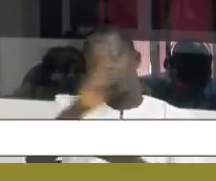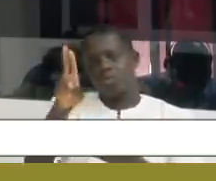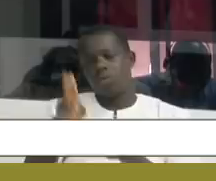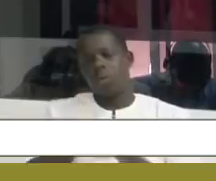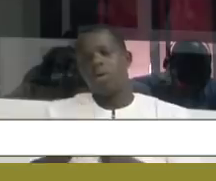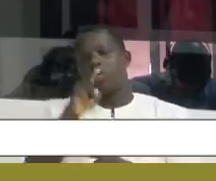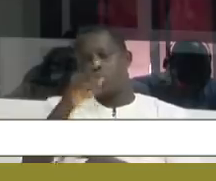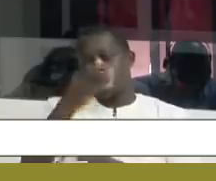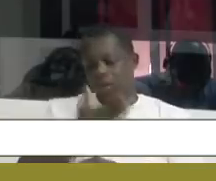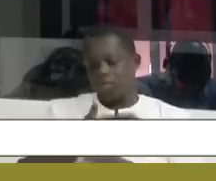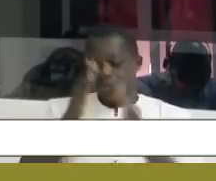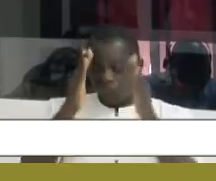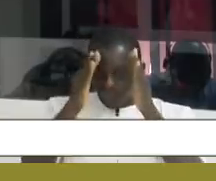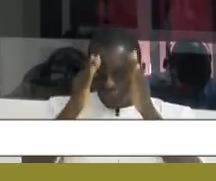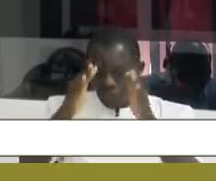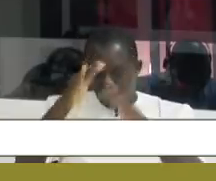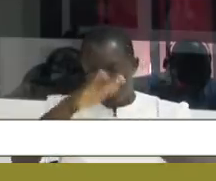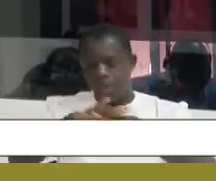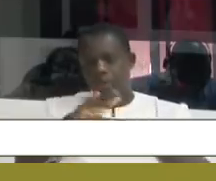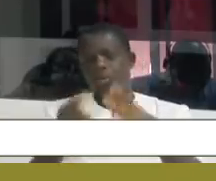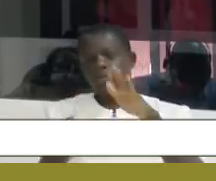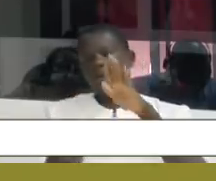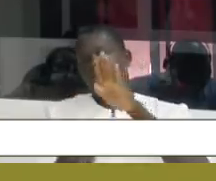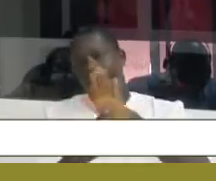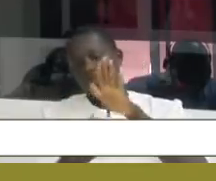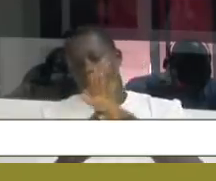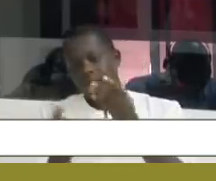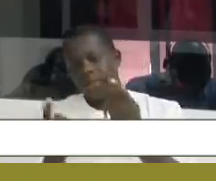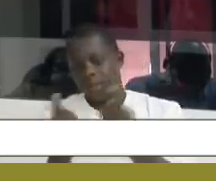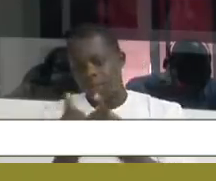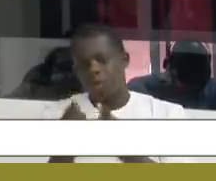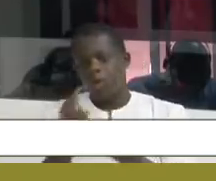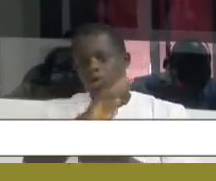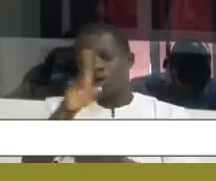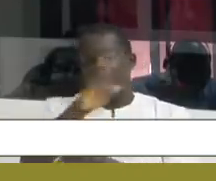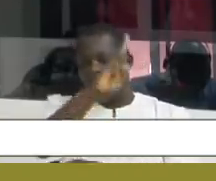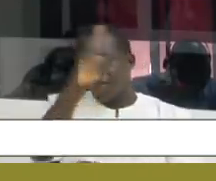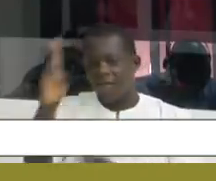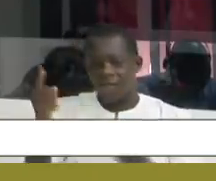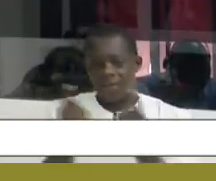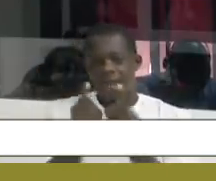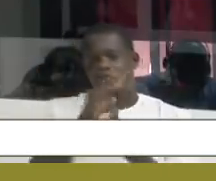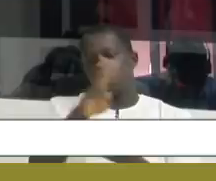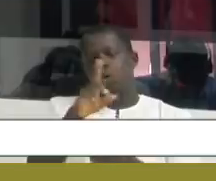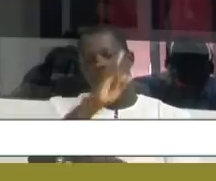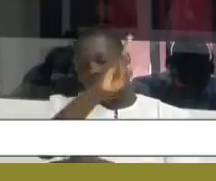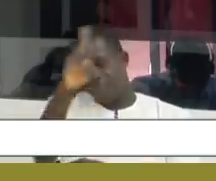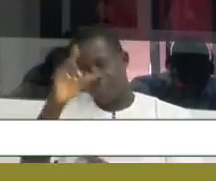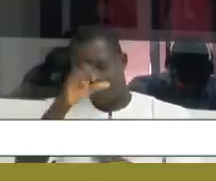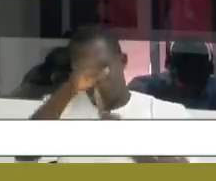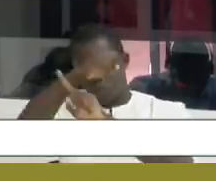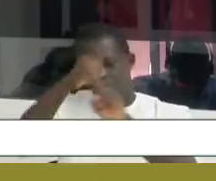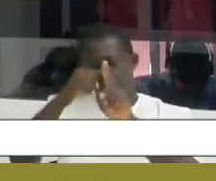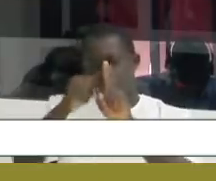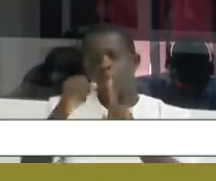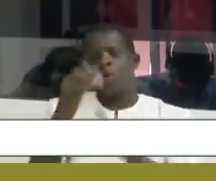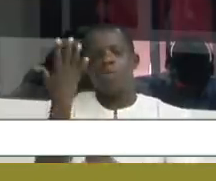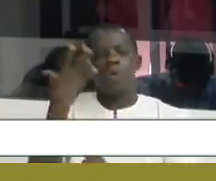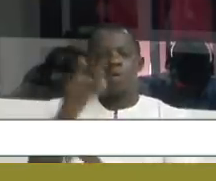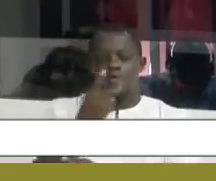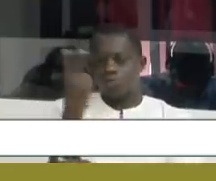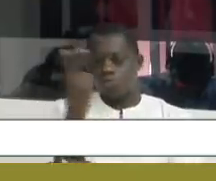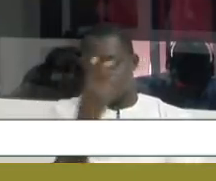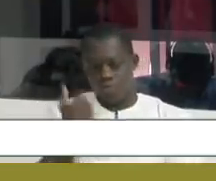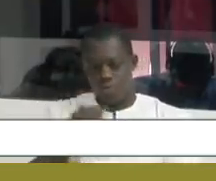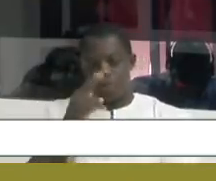You have to focus on those material bits and not everything. In every situation, when two people see something, they